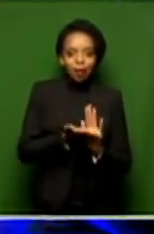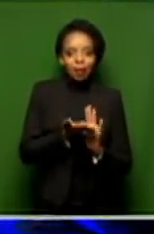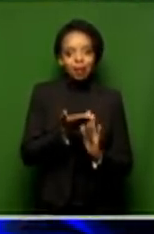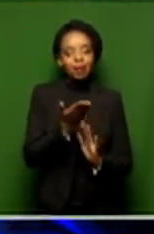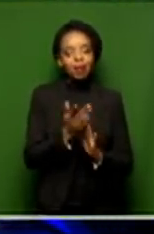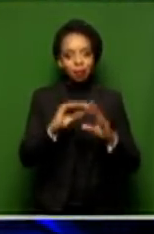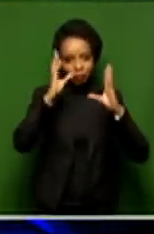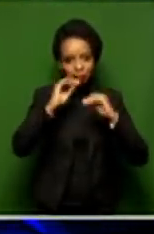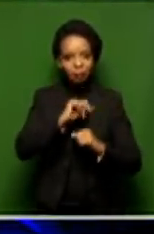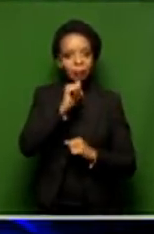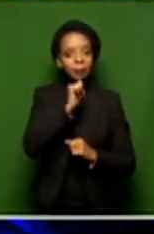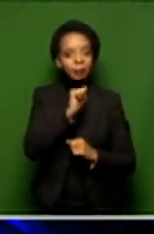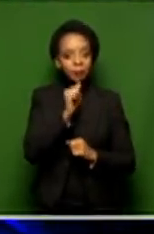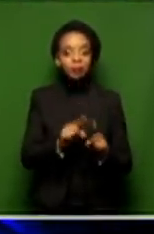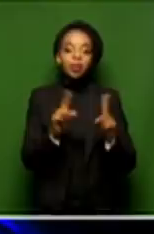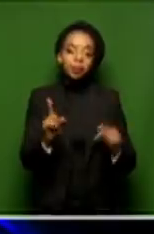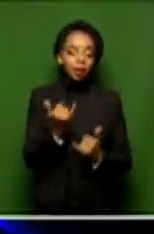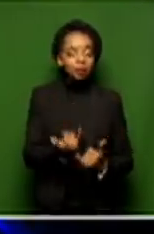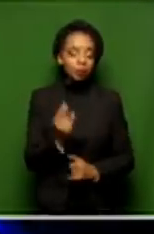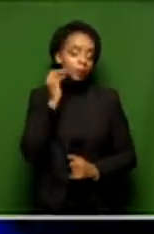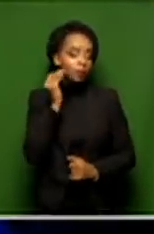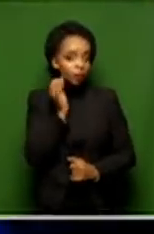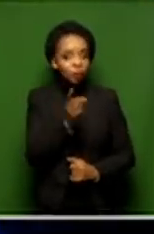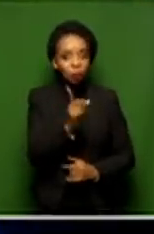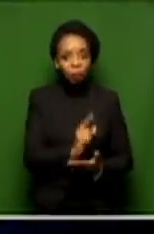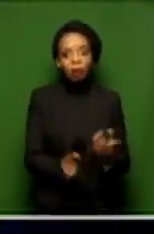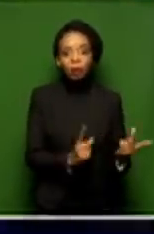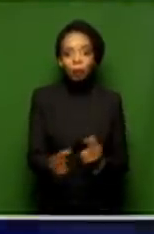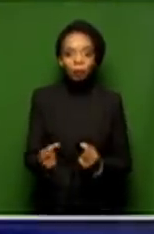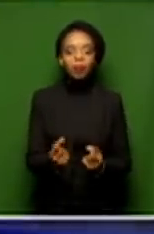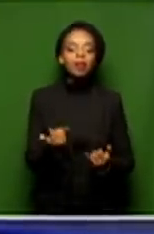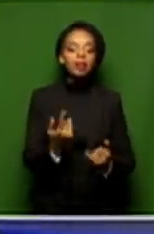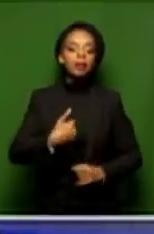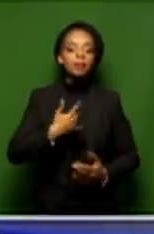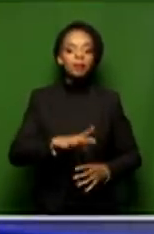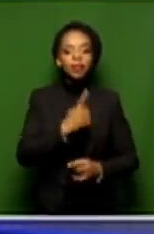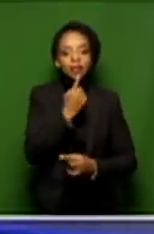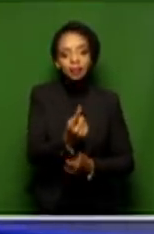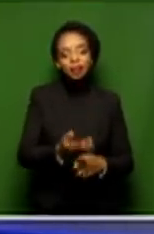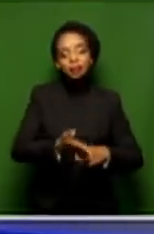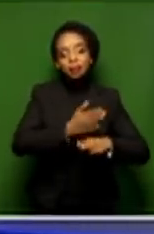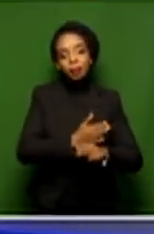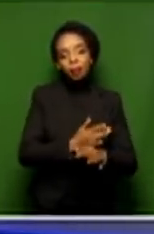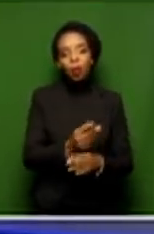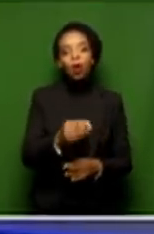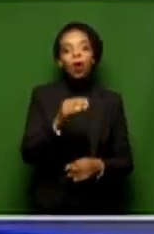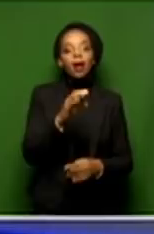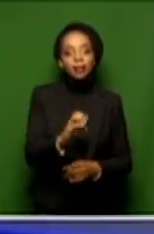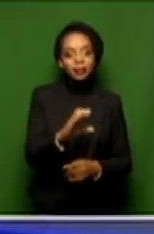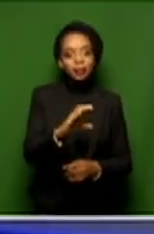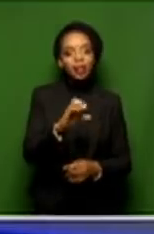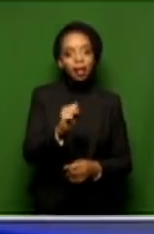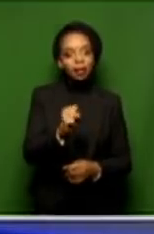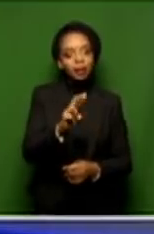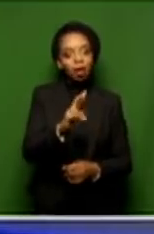they actually do. And as I had indicated earlier, the SABC and the CSIR, we've been in partnership for